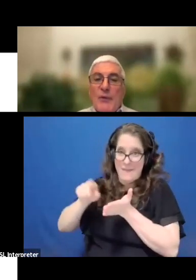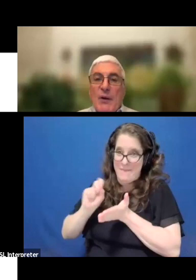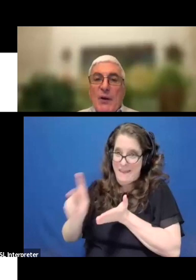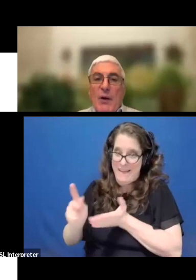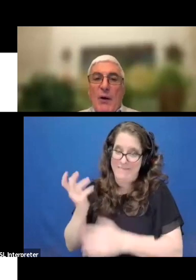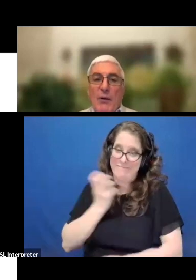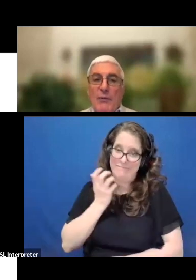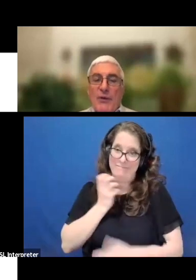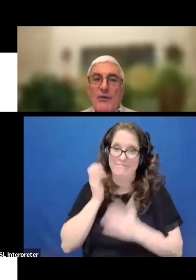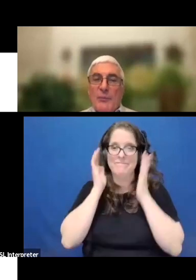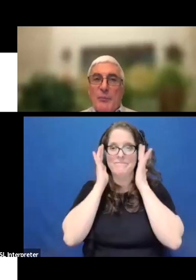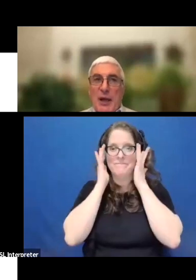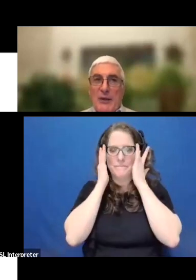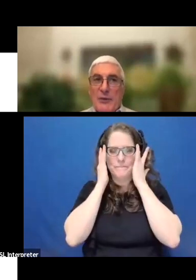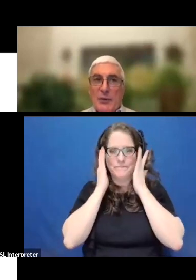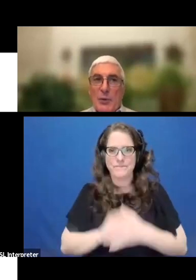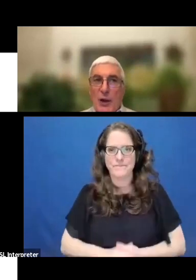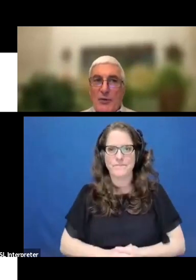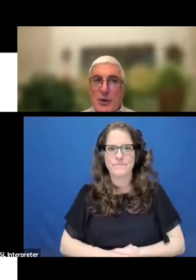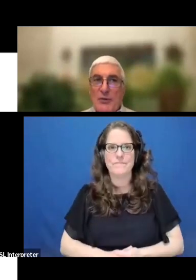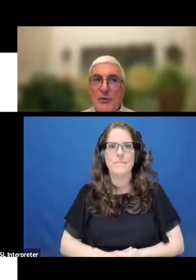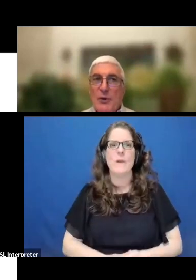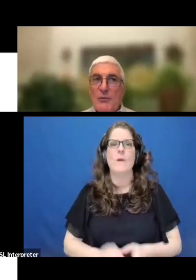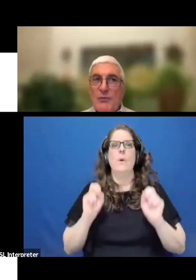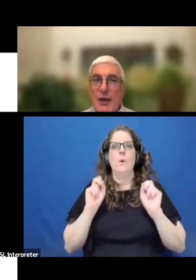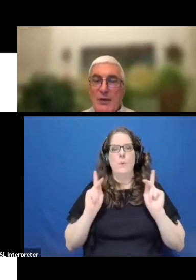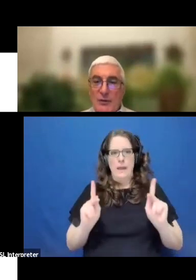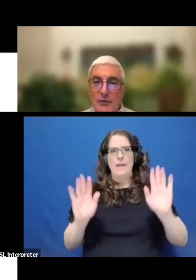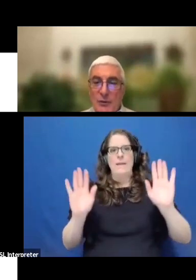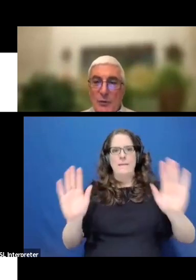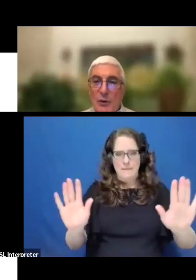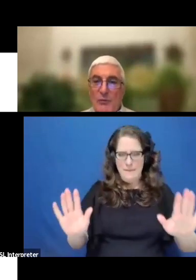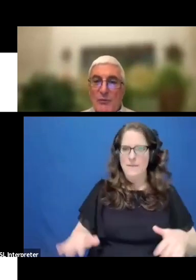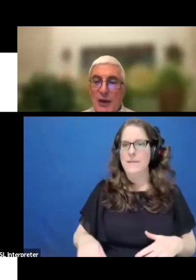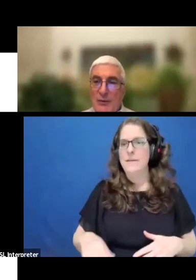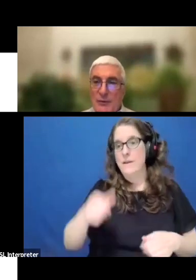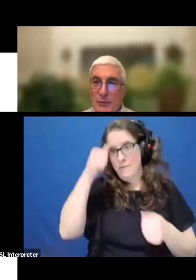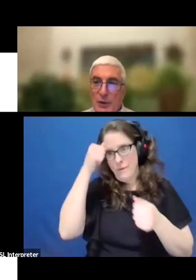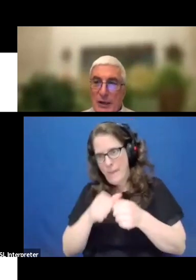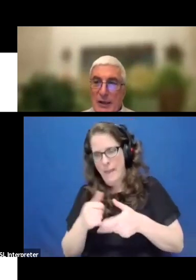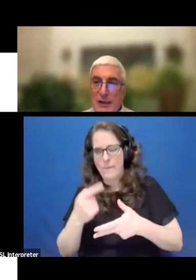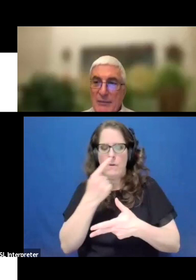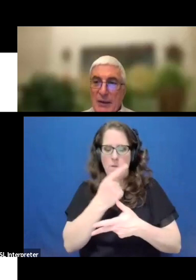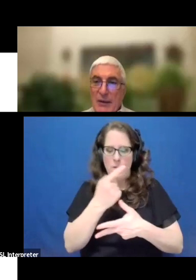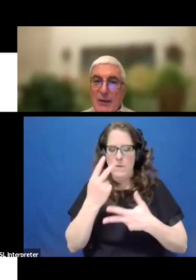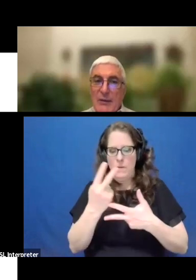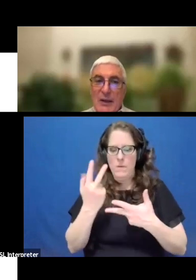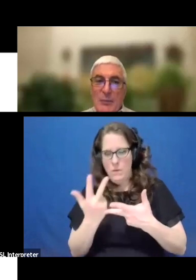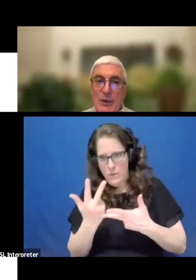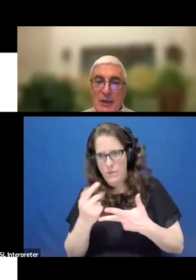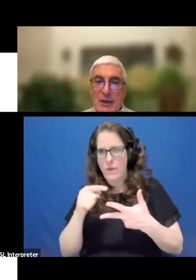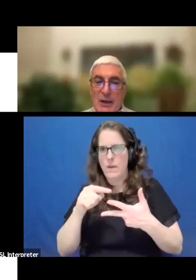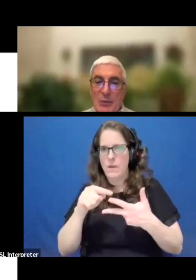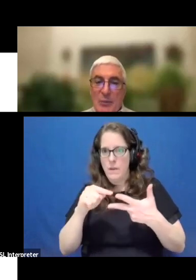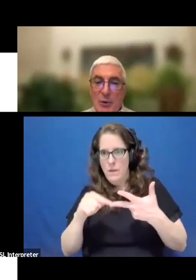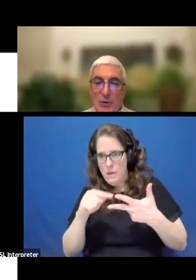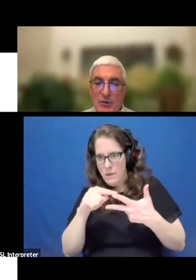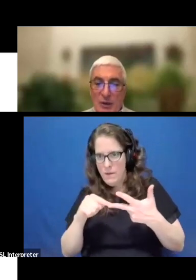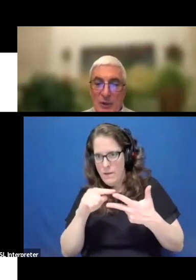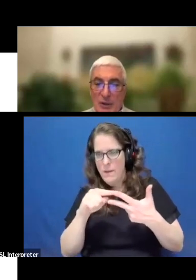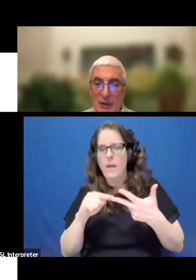So all of this begs a question. During phase 2 and phase 3, the EPE